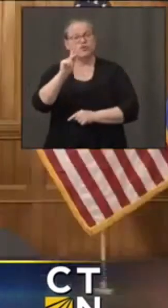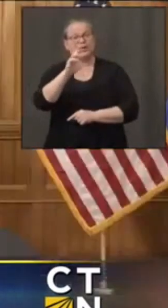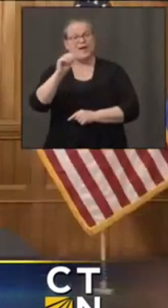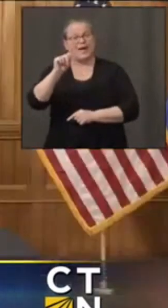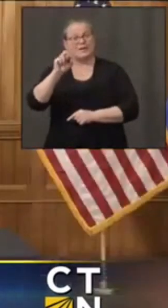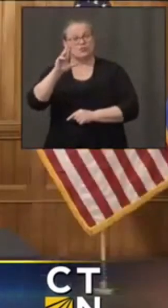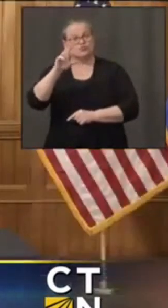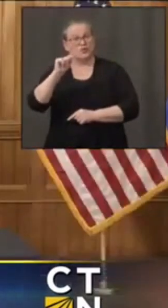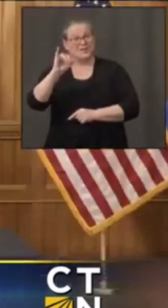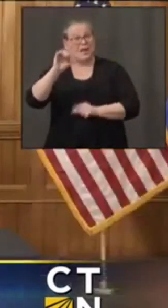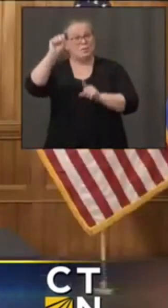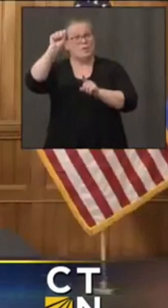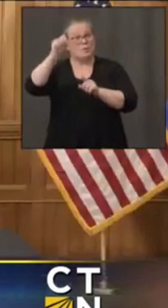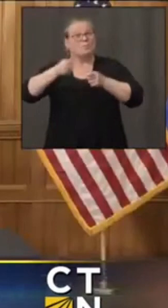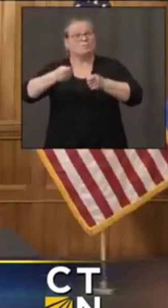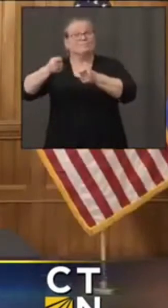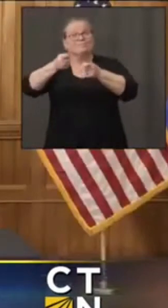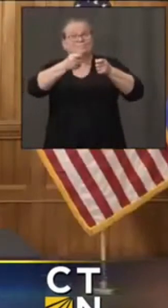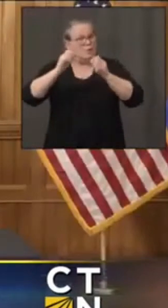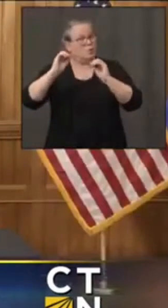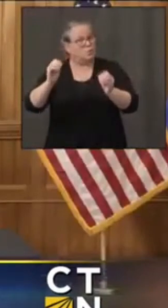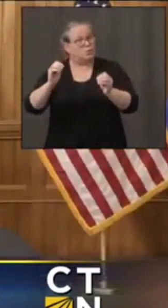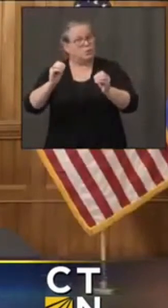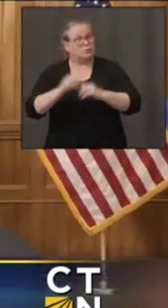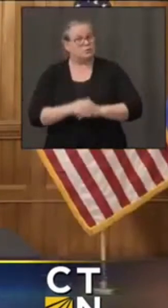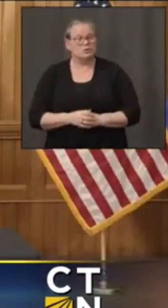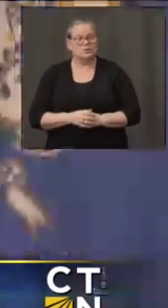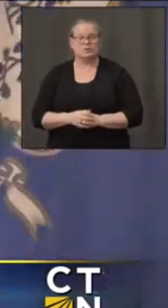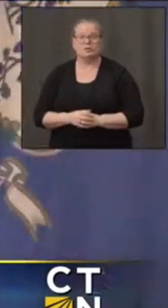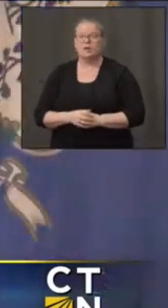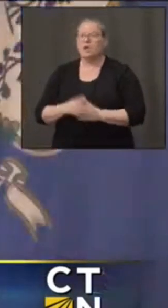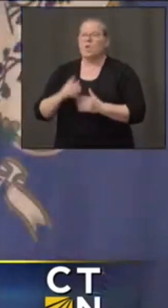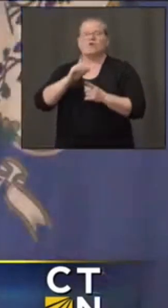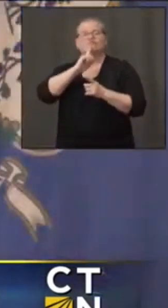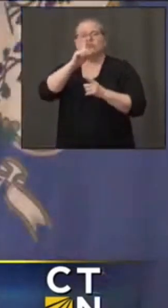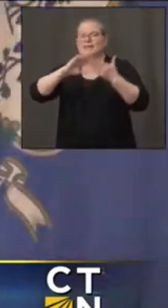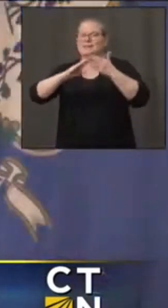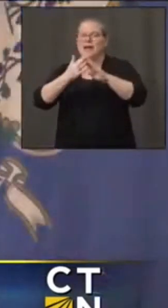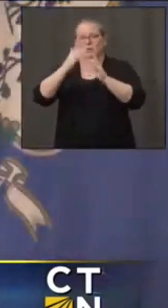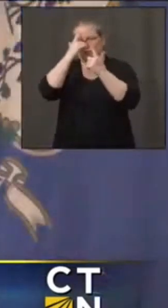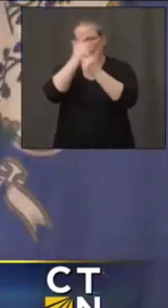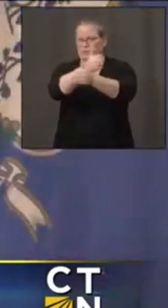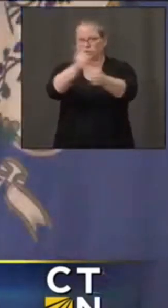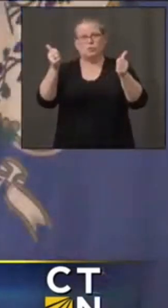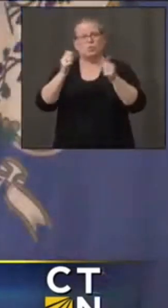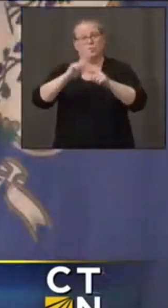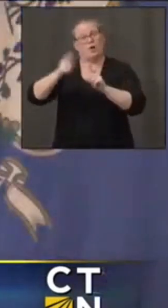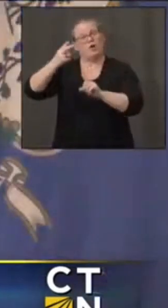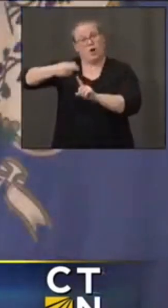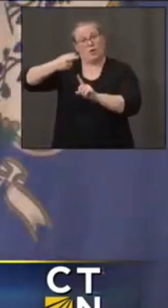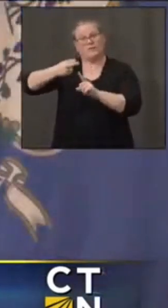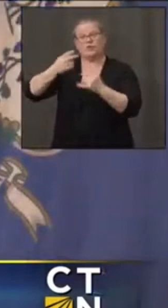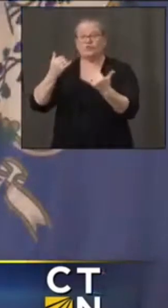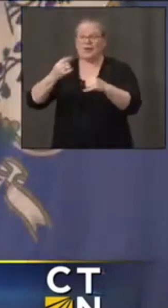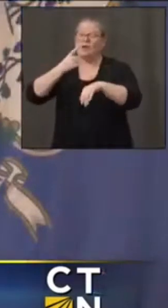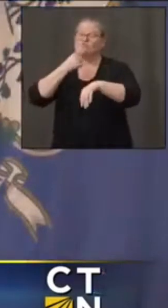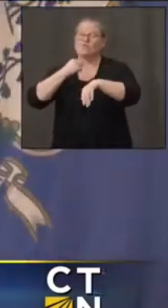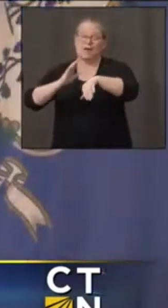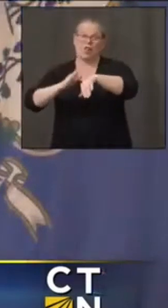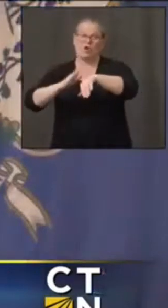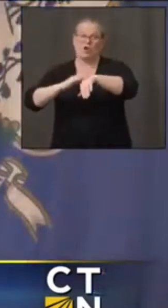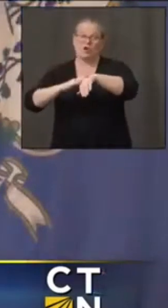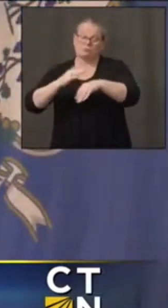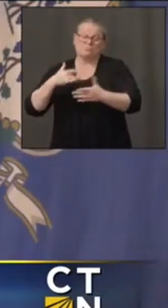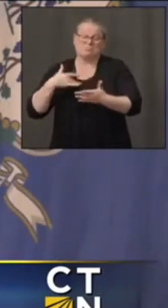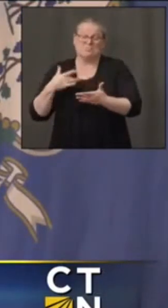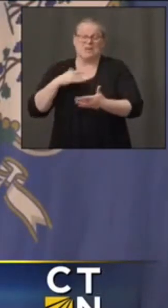Well, we're leaving that up to local municipalities, but Hartford is a red alert zone, and I think Mayor Broden probably made the right